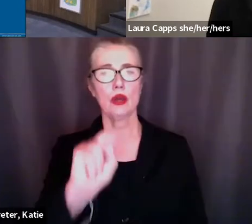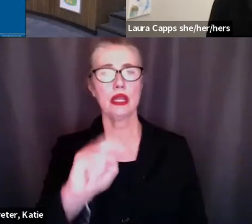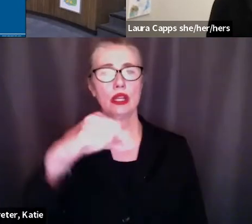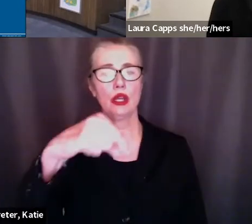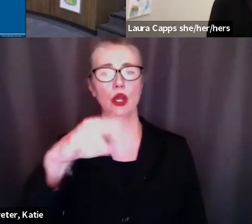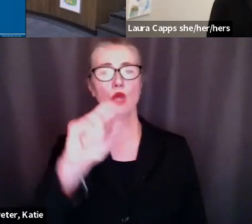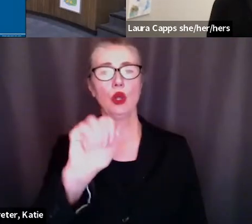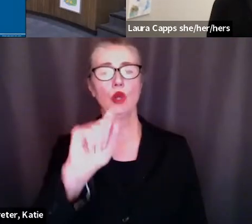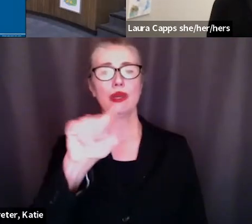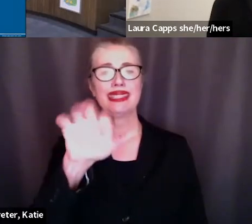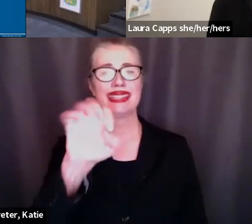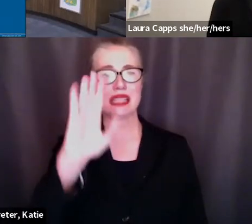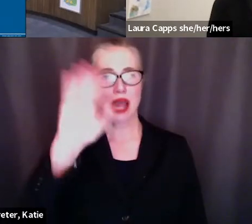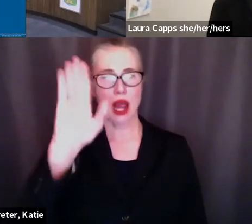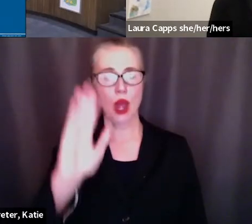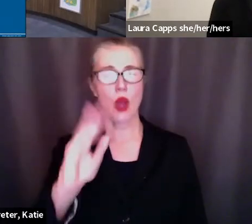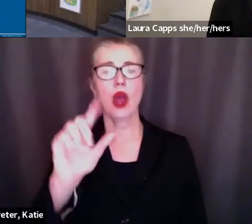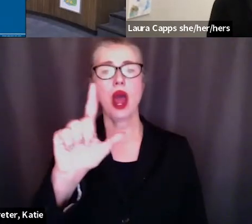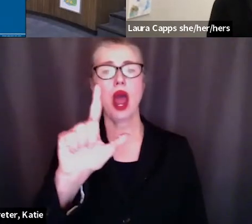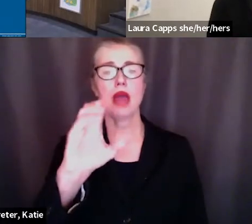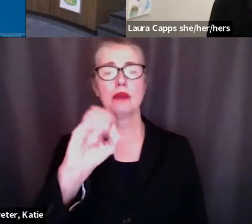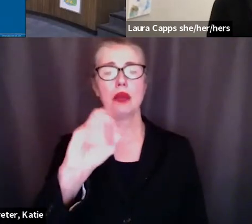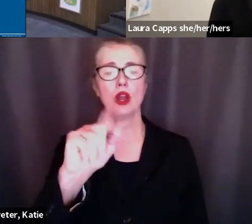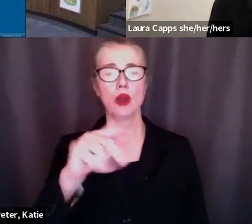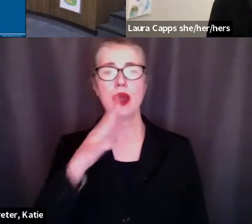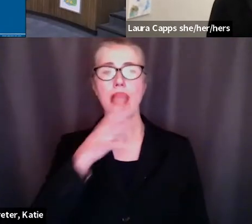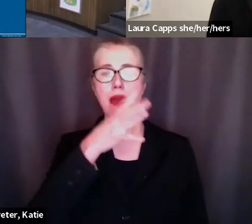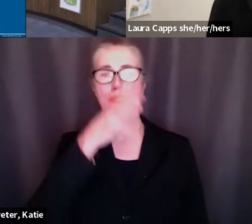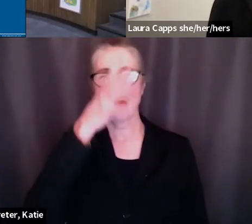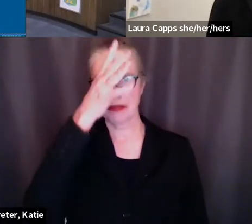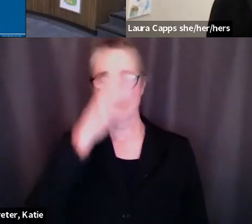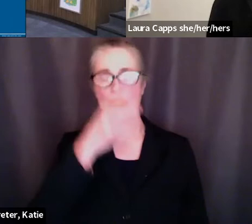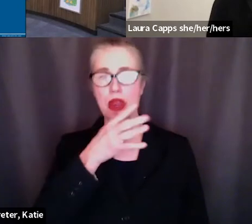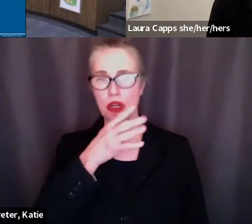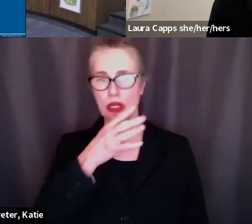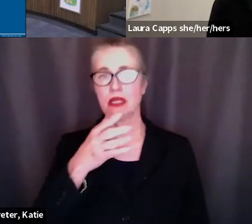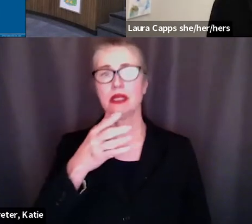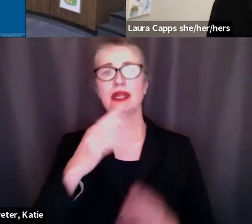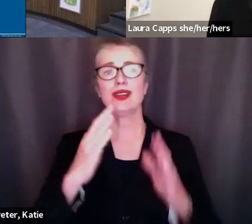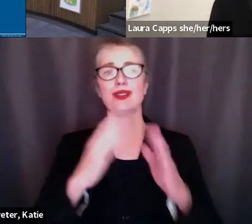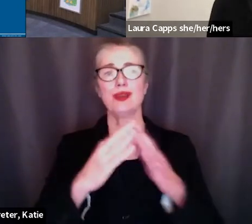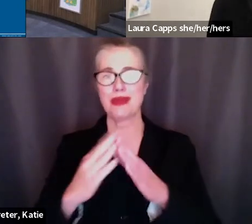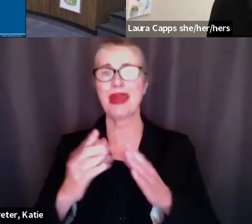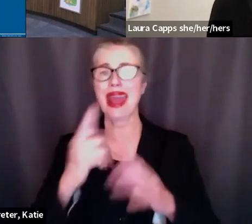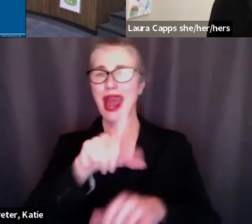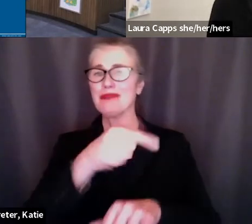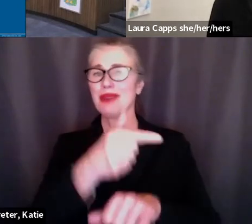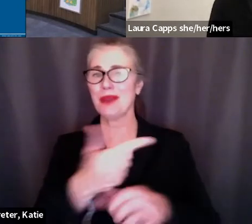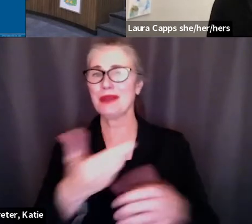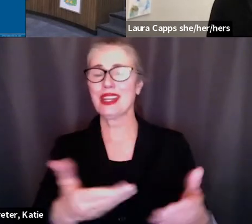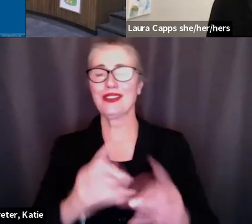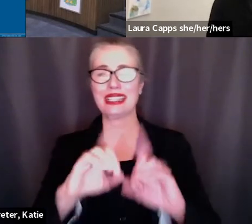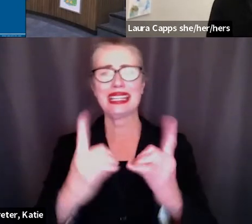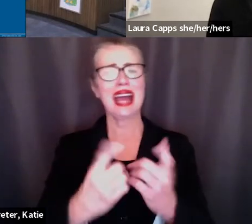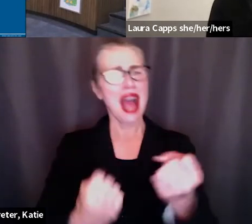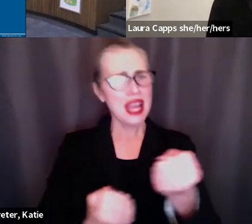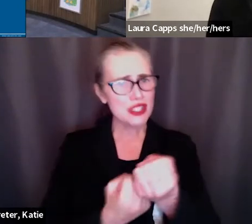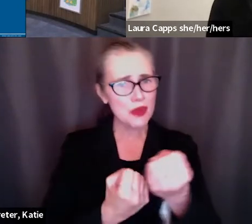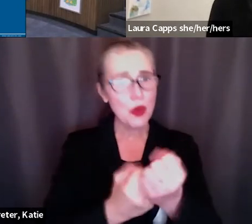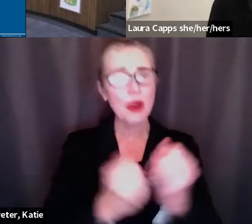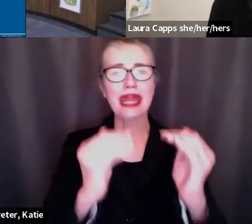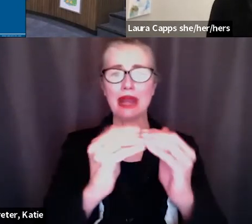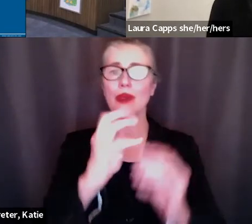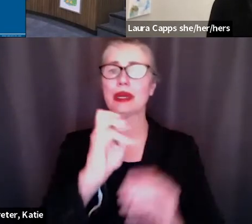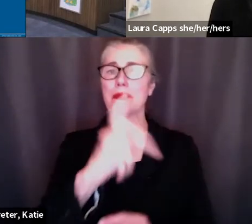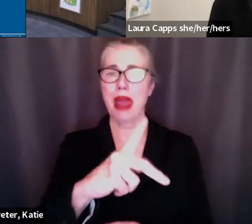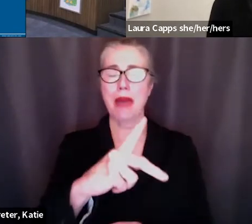hello my name is lauren quanday i'm a parent community member and also an alumni of this district i'm here to show my support for the equity map submitted